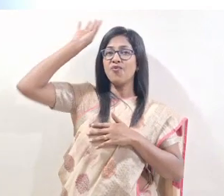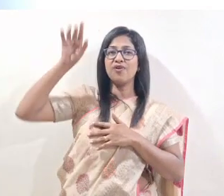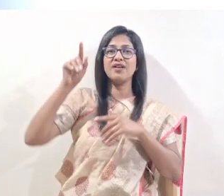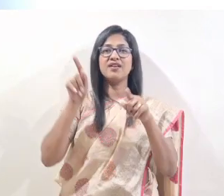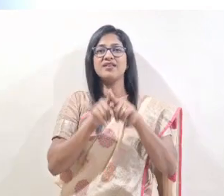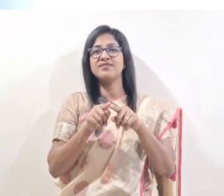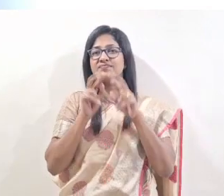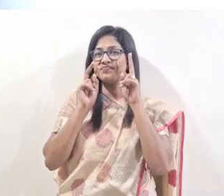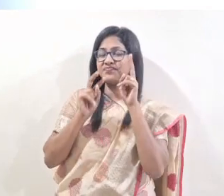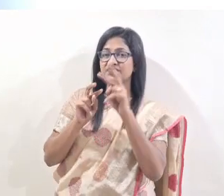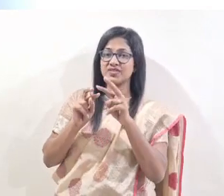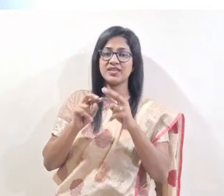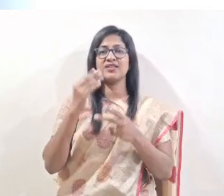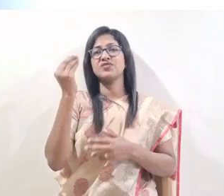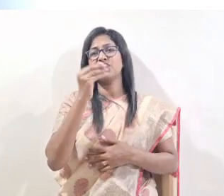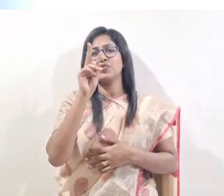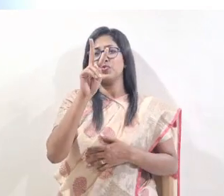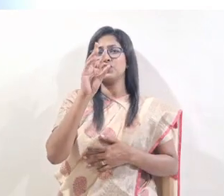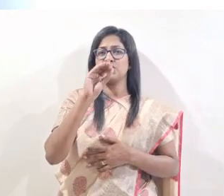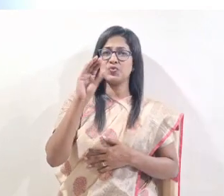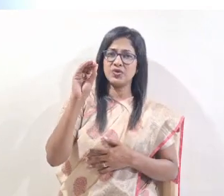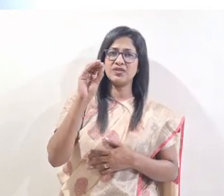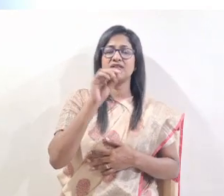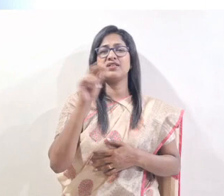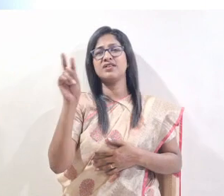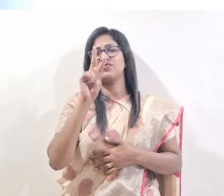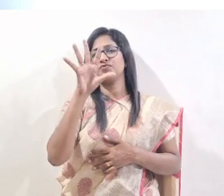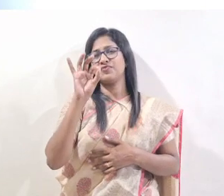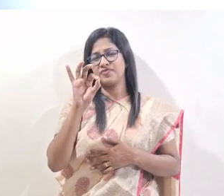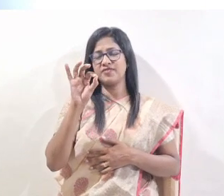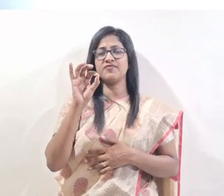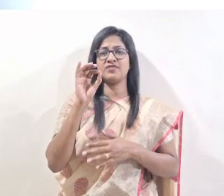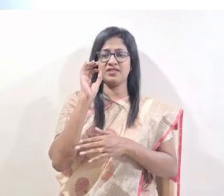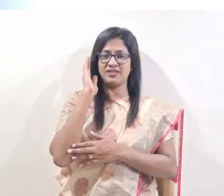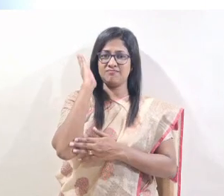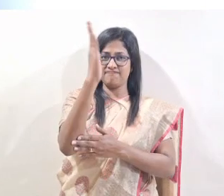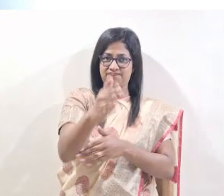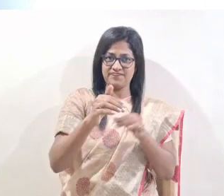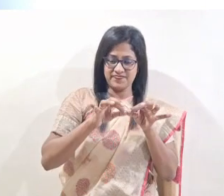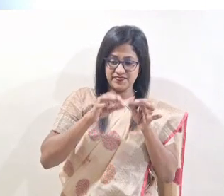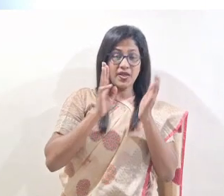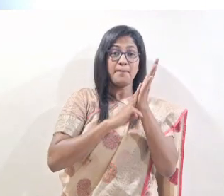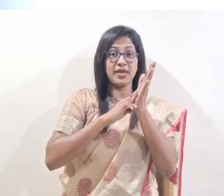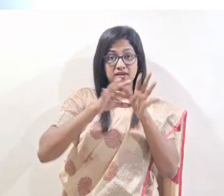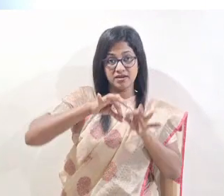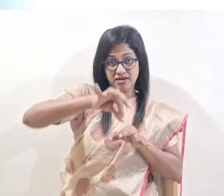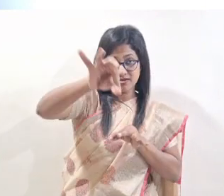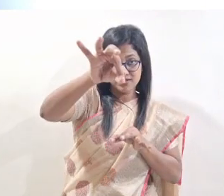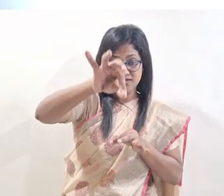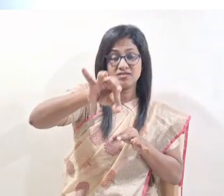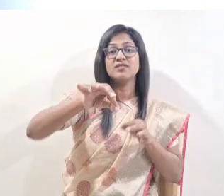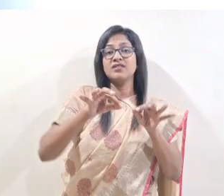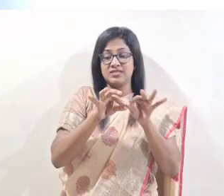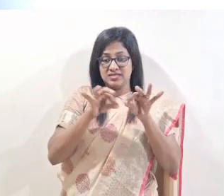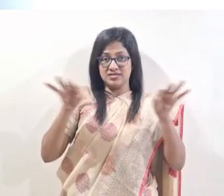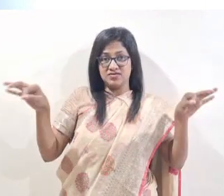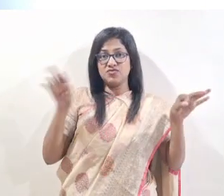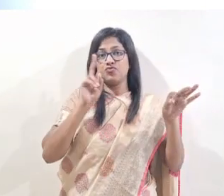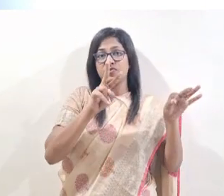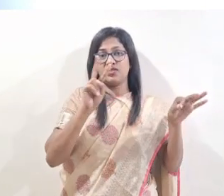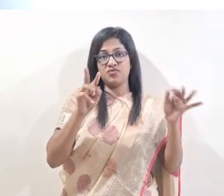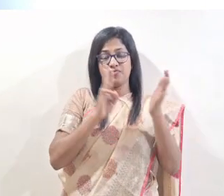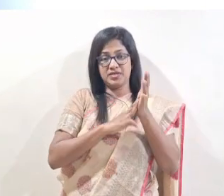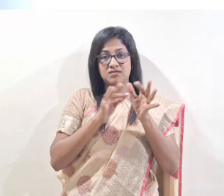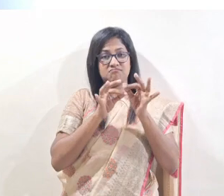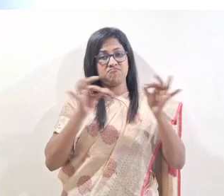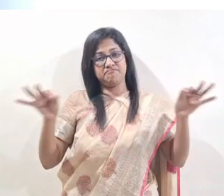conventionally, are, about 250 odd meters long, about 22 odd meters wide. They're